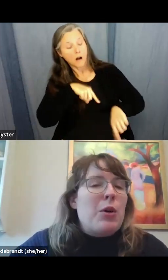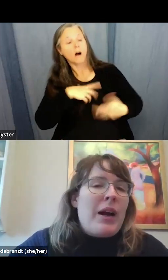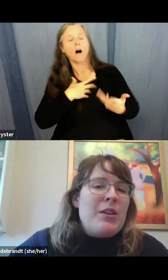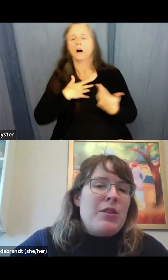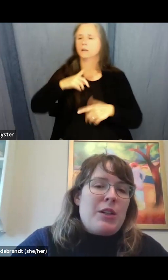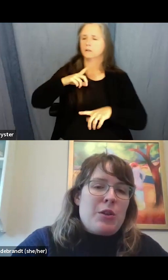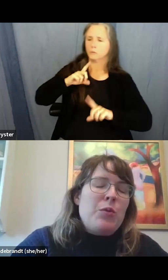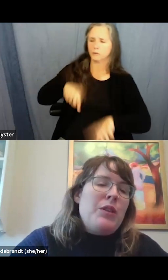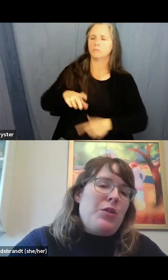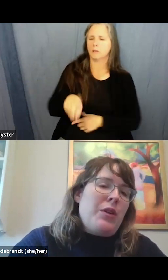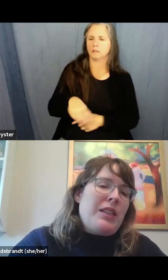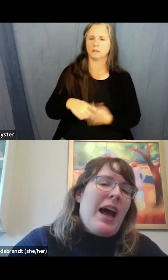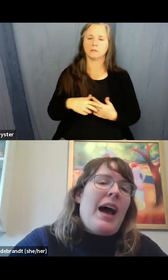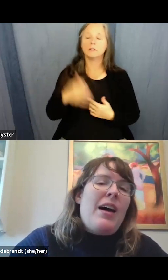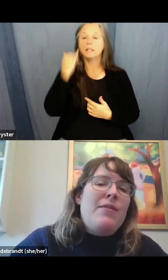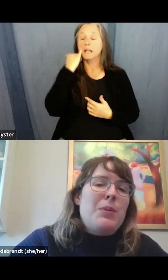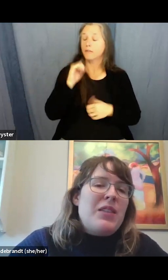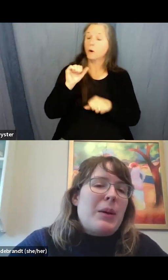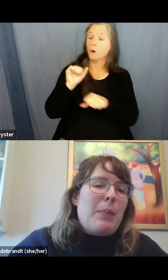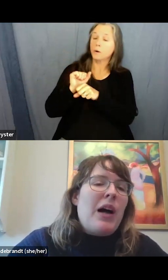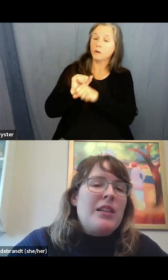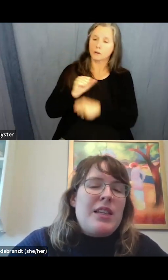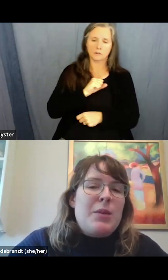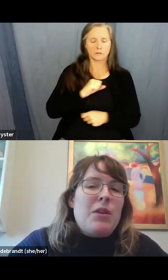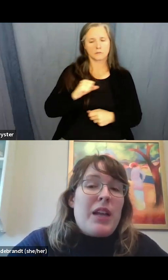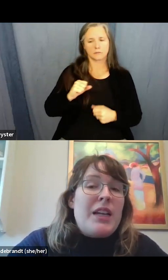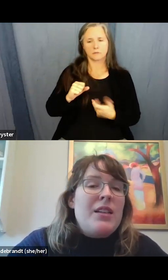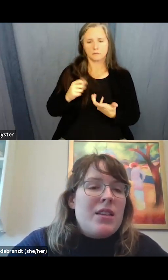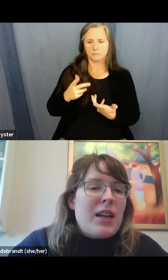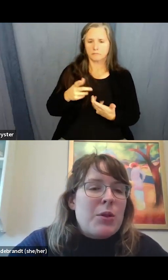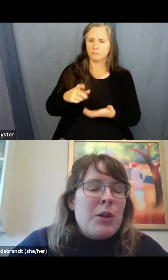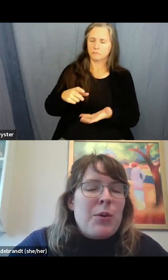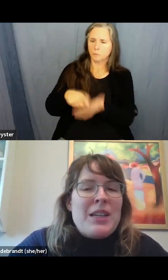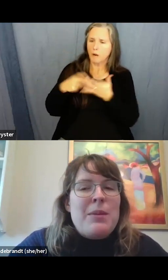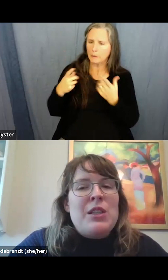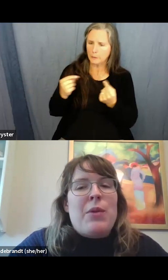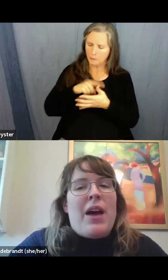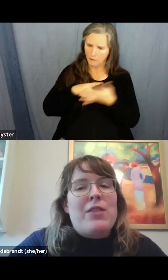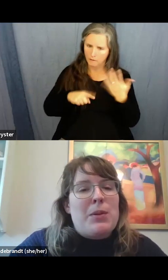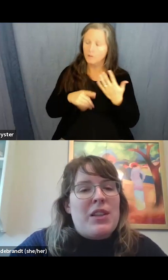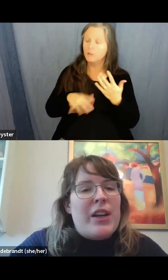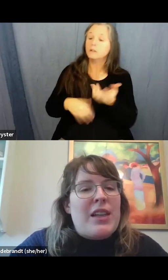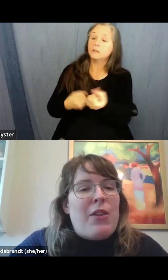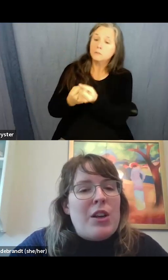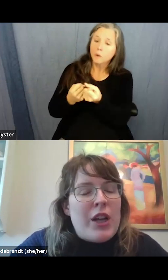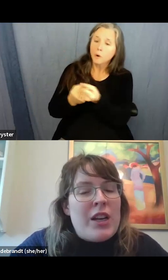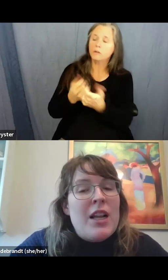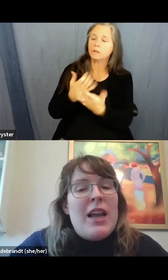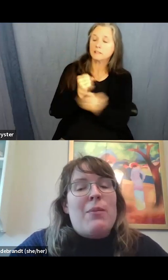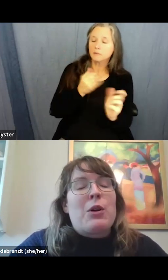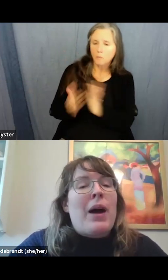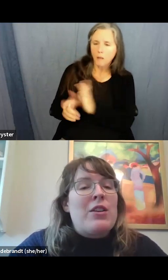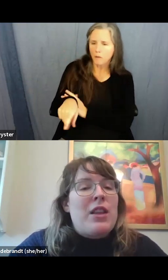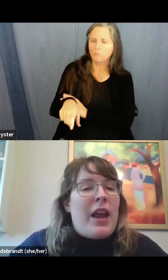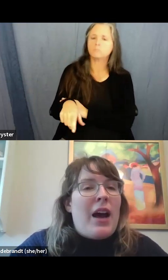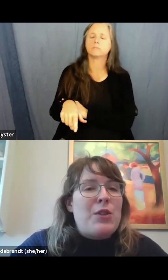IX requires that school districts have specific policies related to sexual harassment. So they have a specific definition.